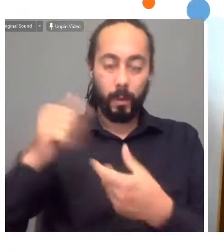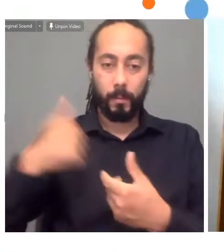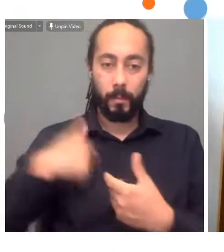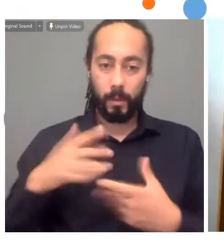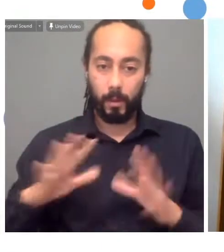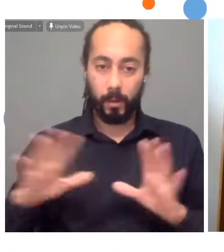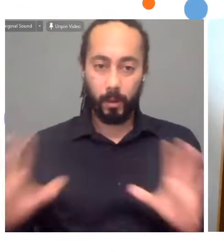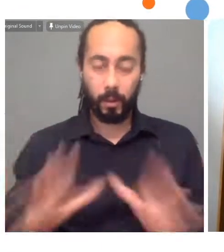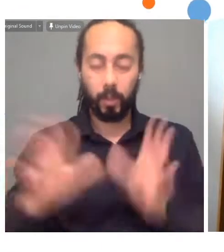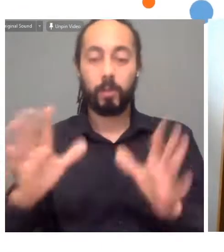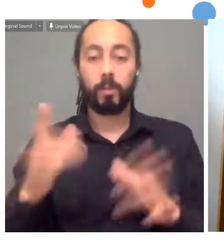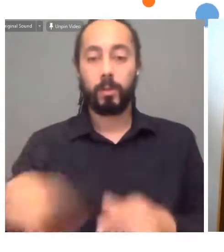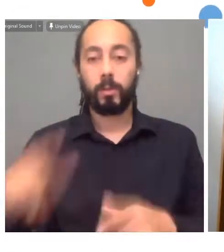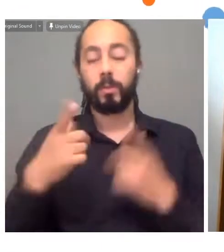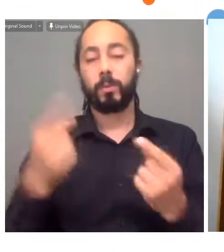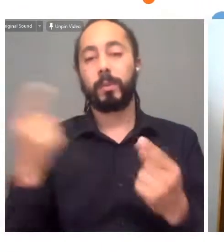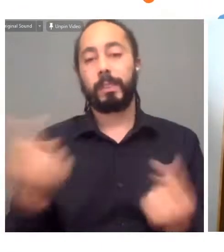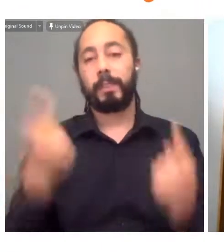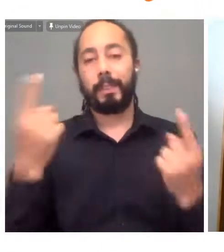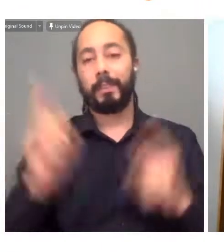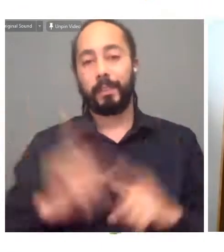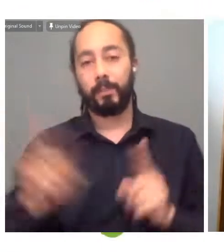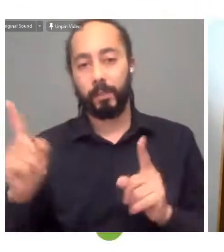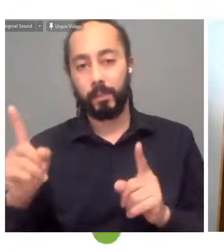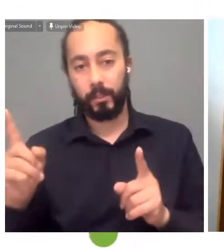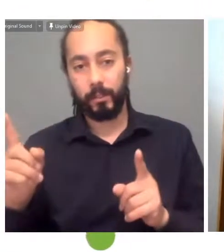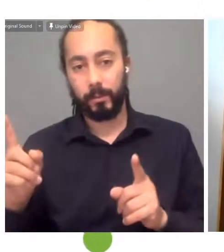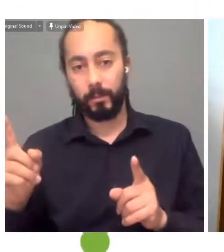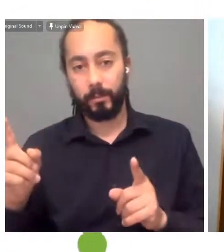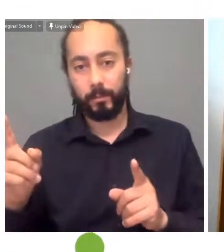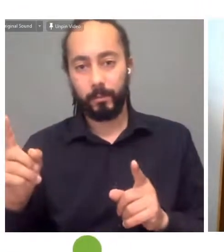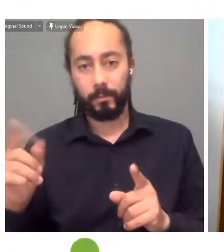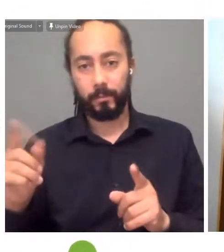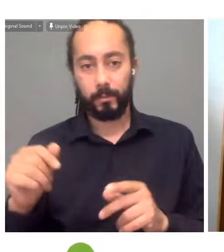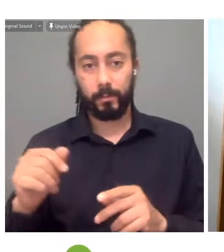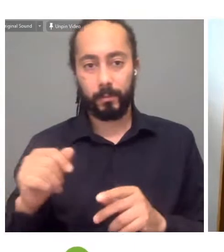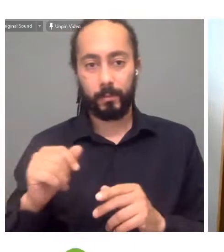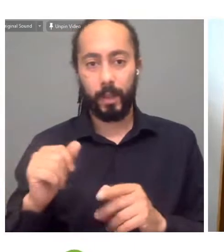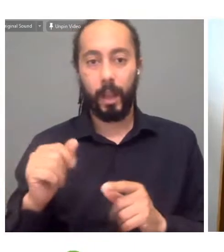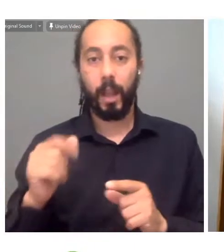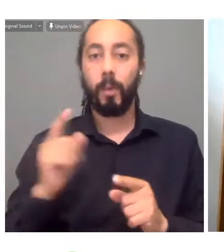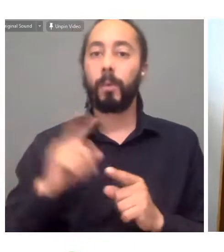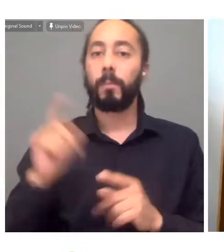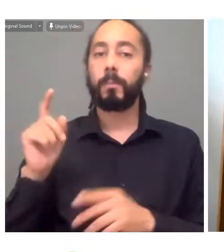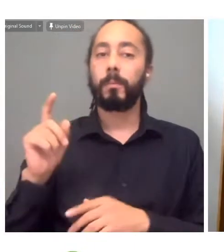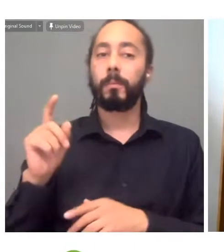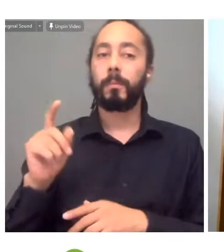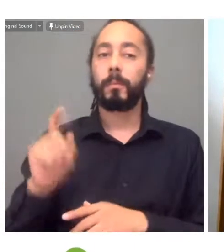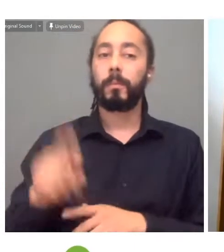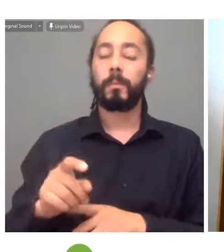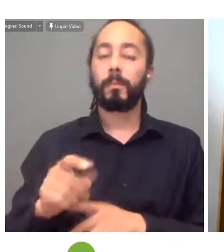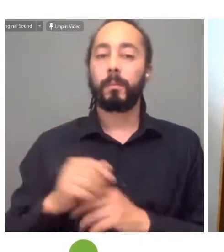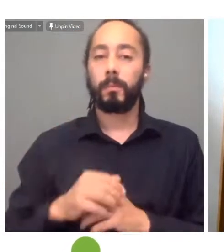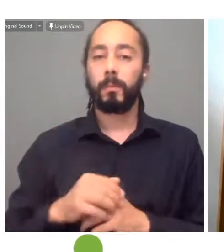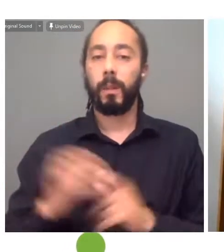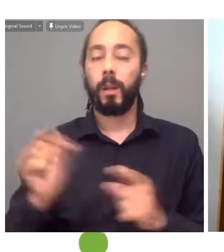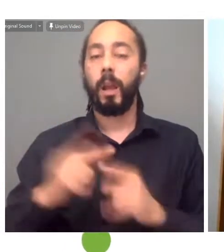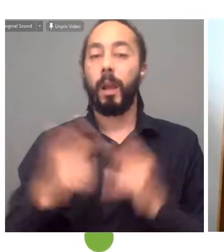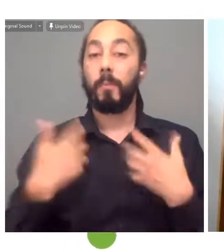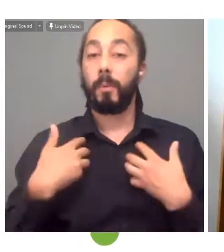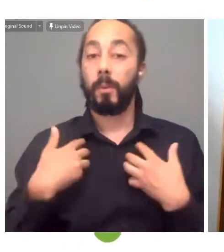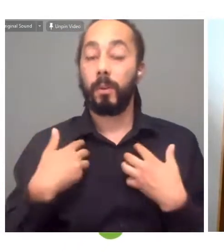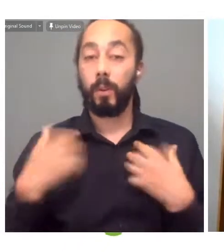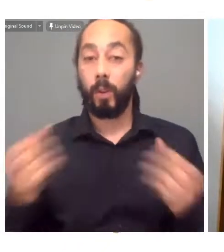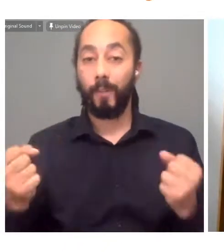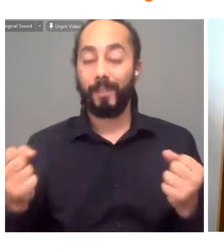On doit aspirer à quelque chose de mieux. En tant que militant écologiste, c'est ce que je fais depuis 25 ans. I'm confident we'll come out of today's conversation